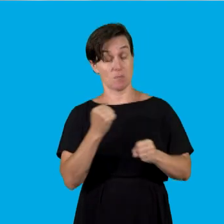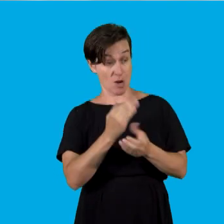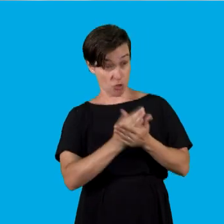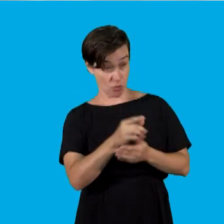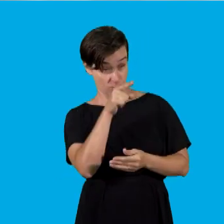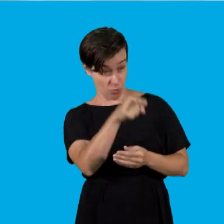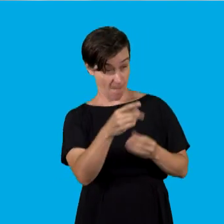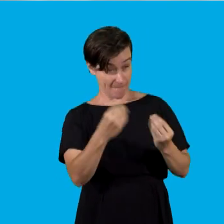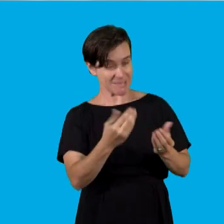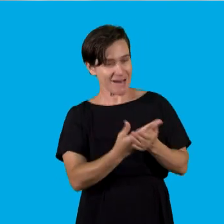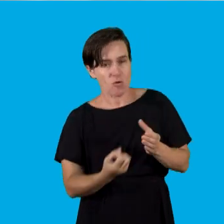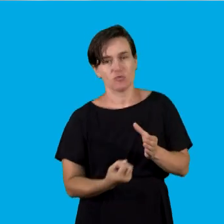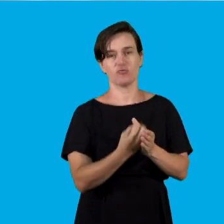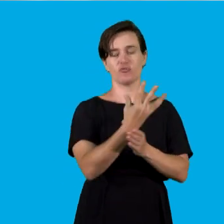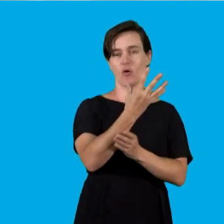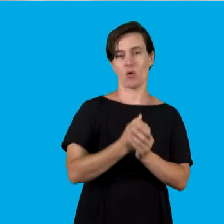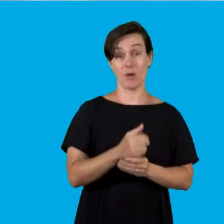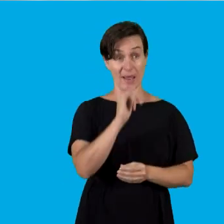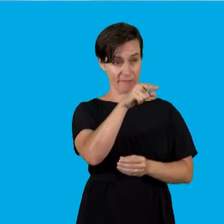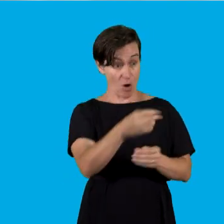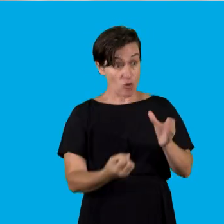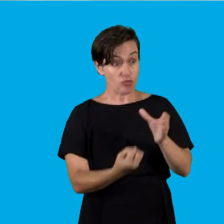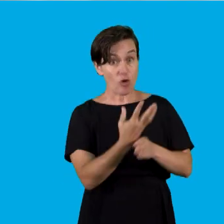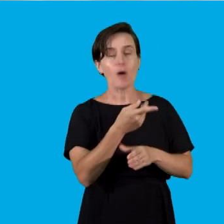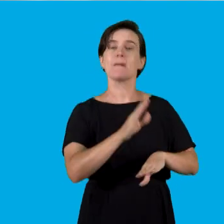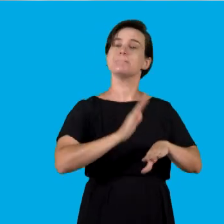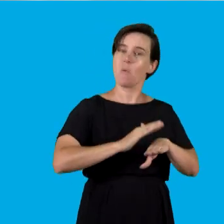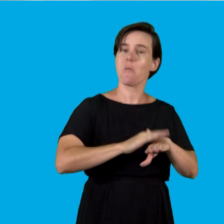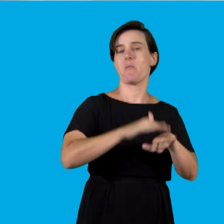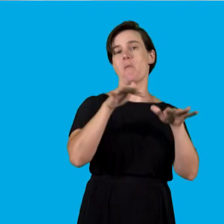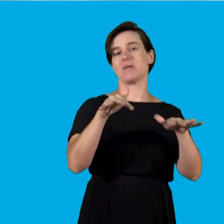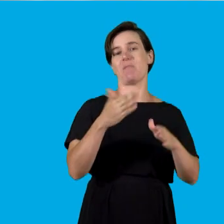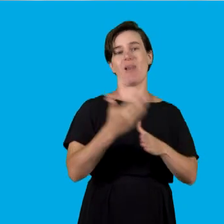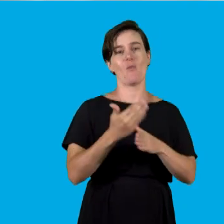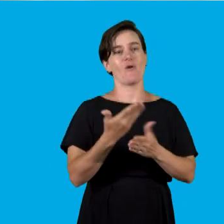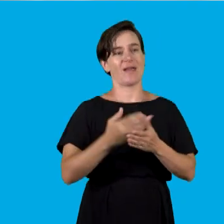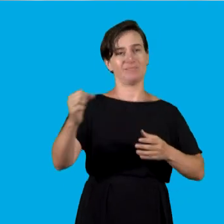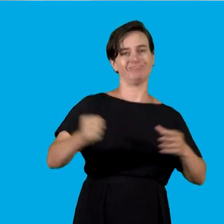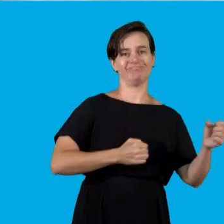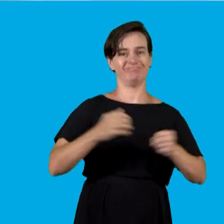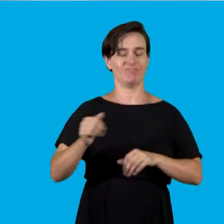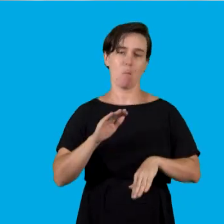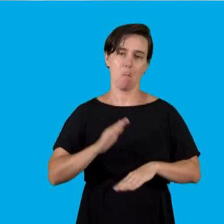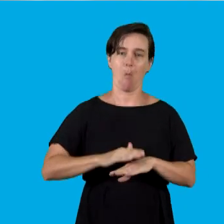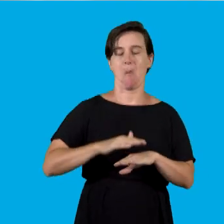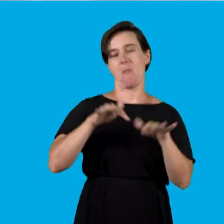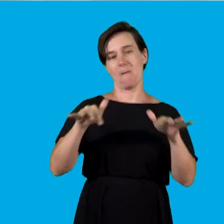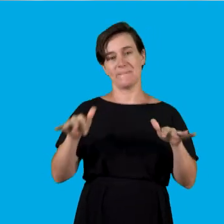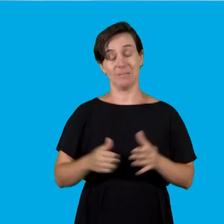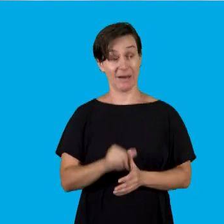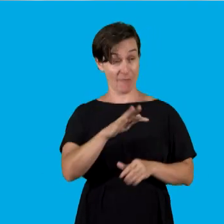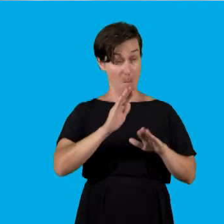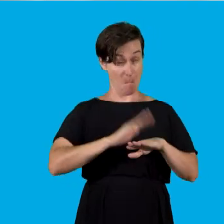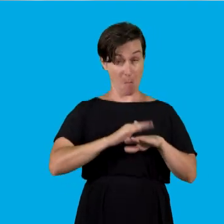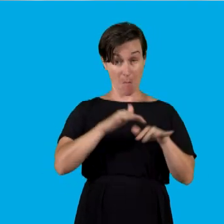that particular business expands. And if it expands, it's going to do what? It's going to employ people from the community. When they employ people from